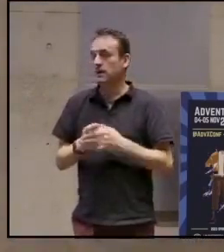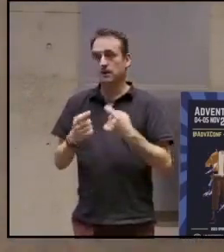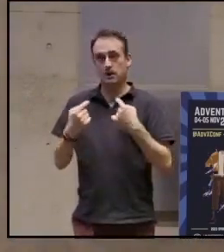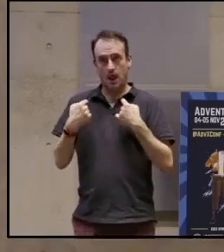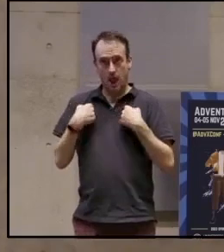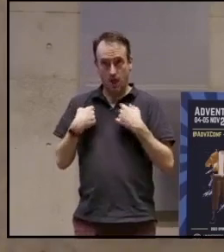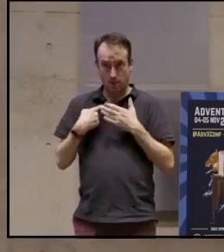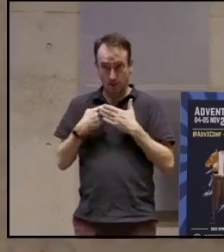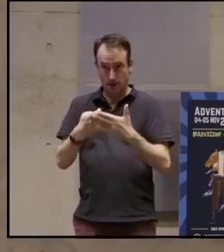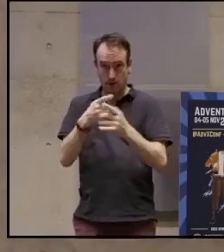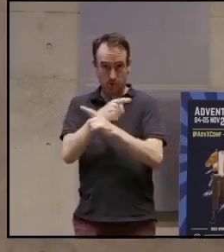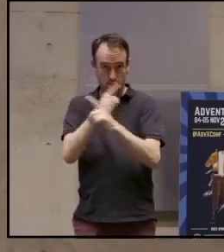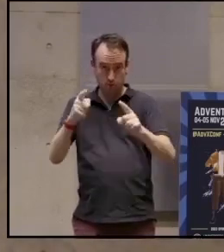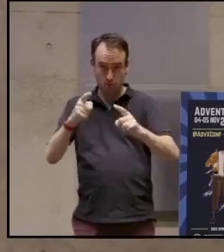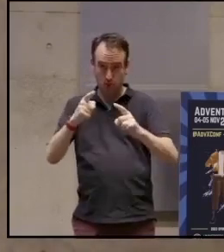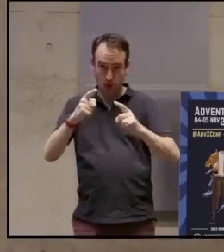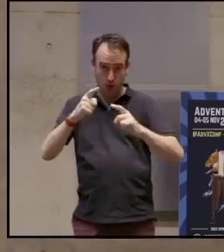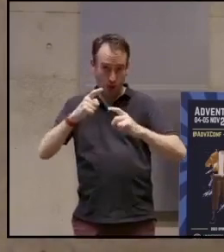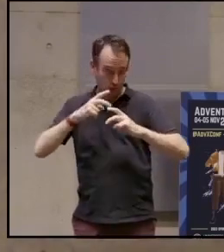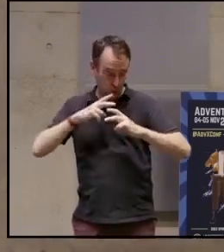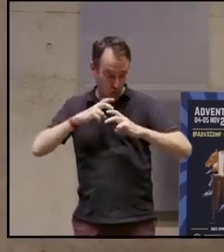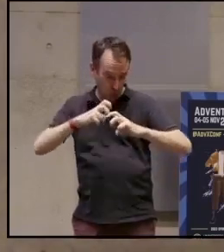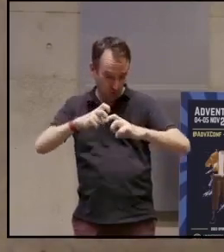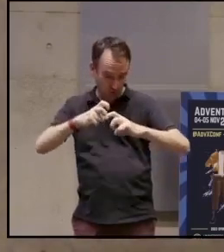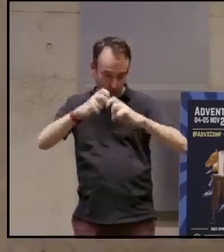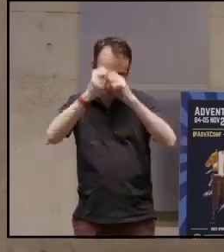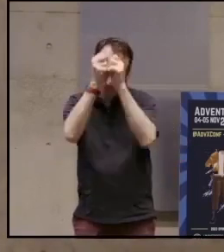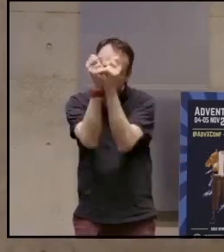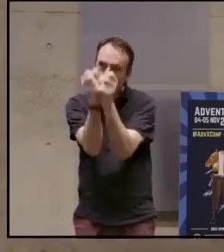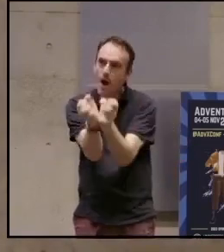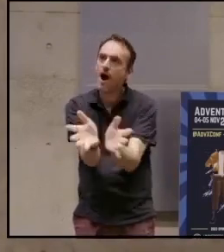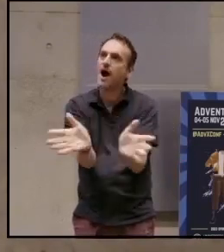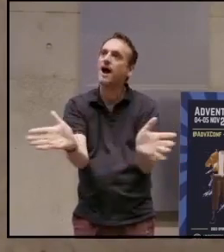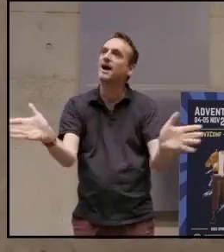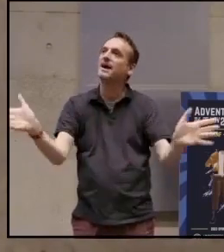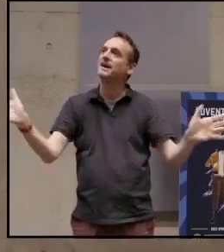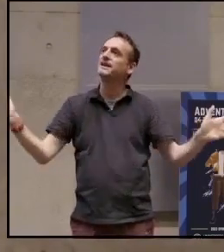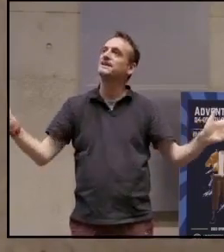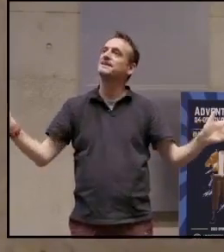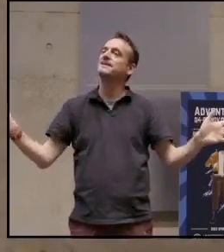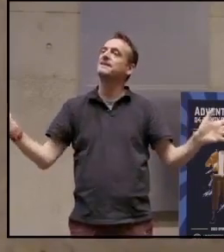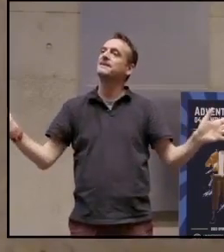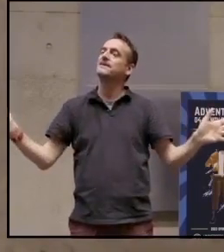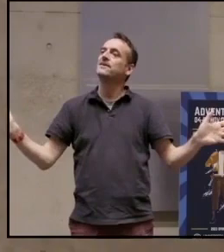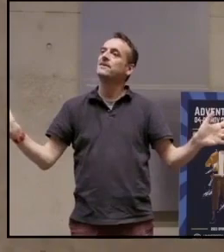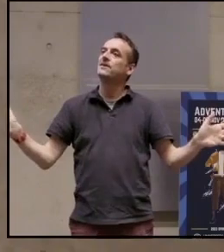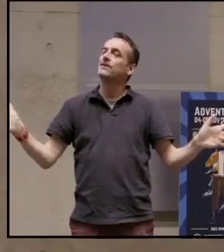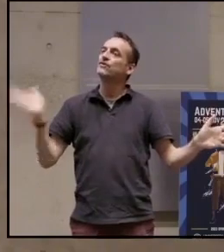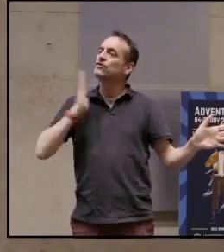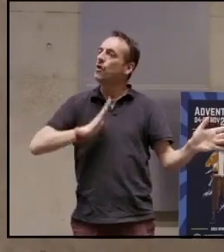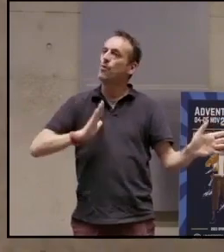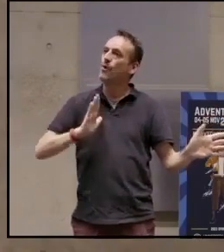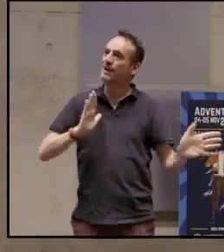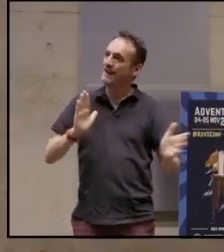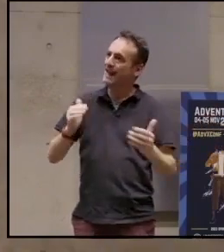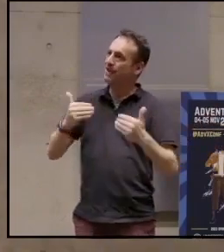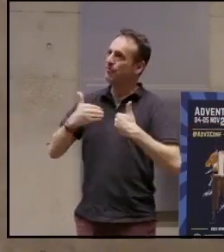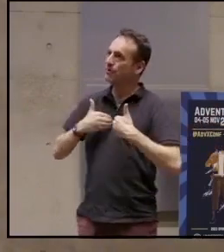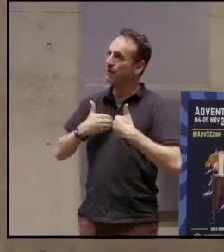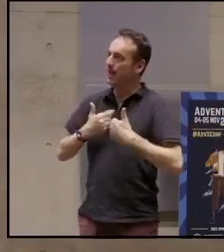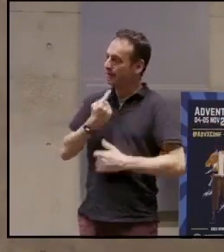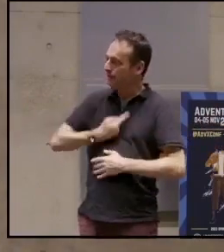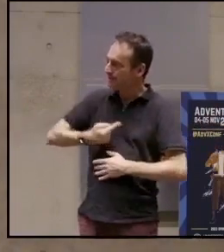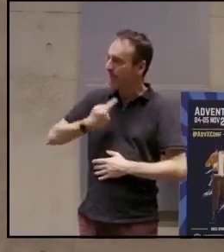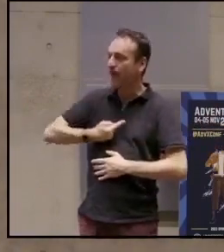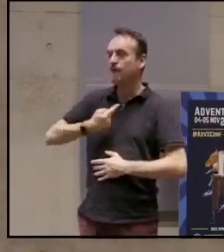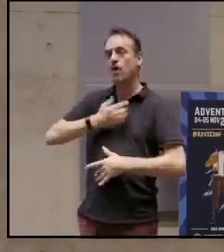your search widely. We don't want to only take an inward-focused stance with moral preoccupations tied to the present, or